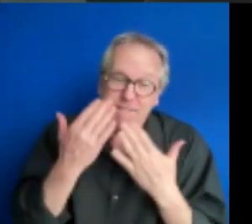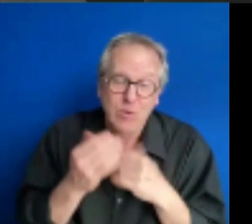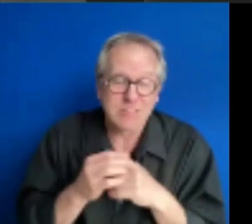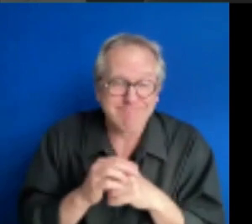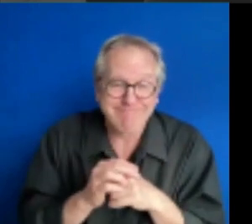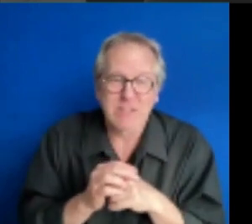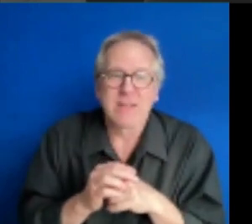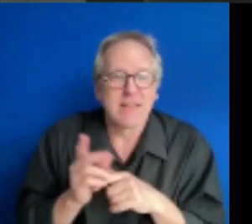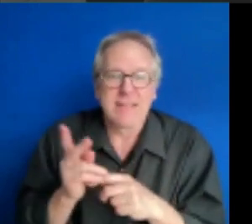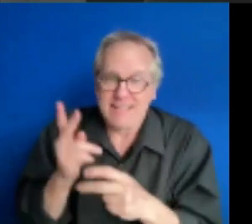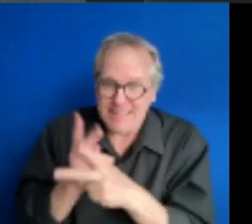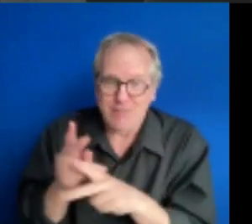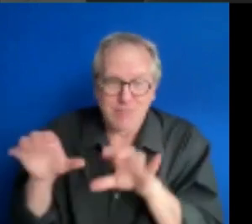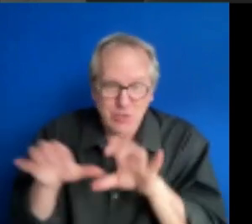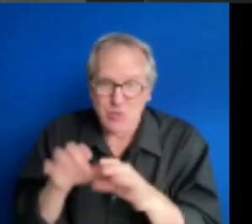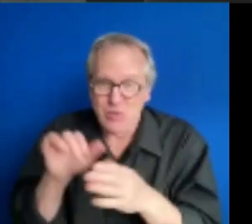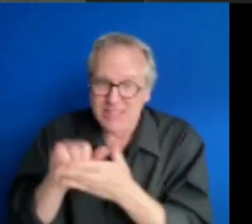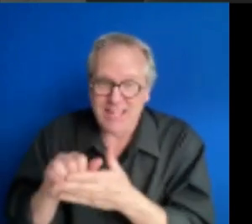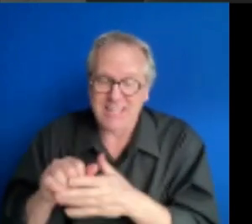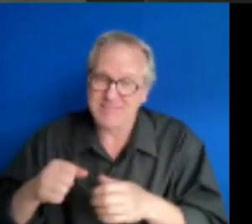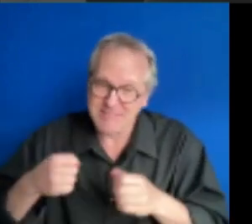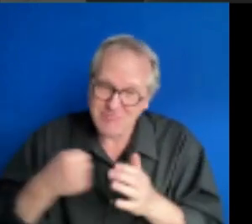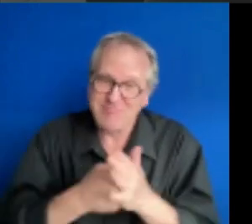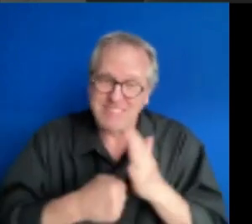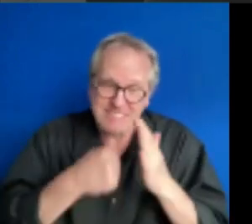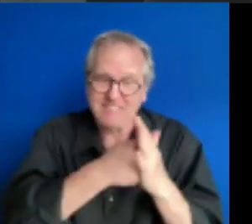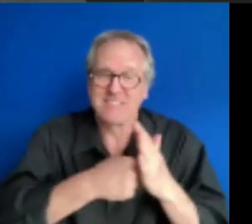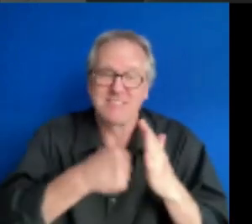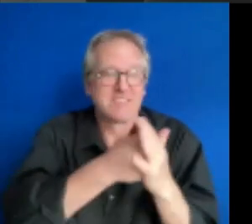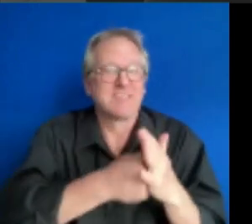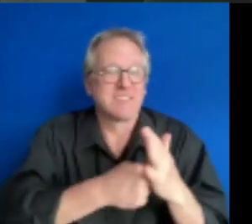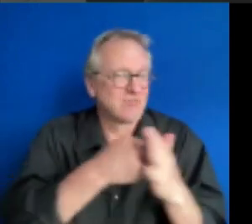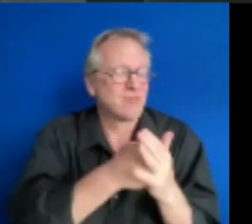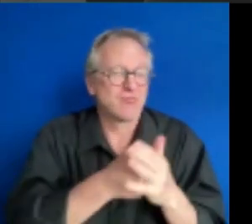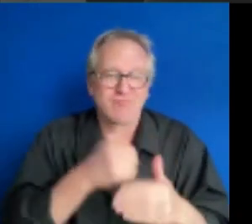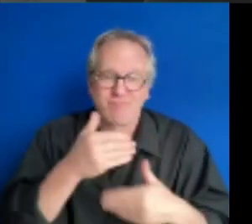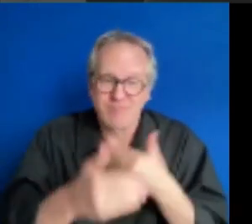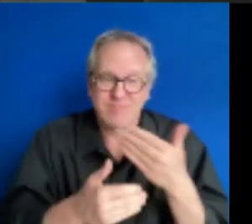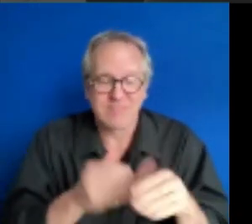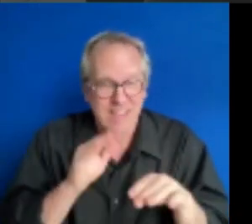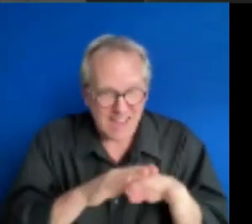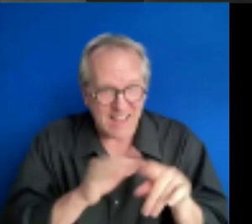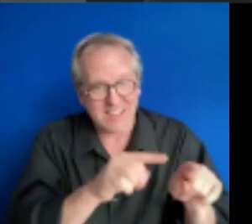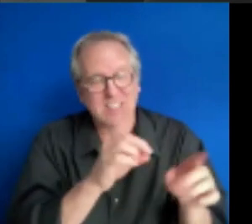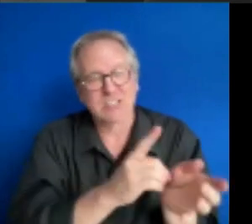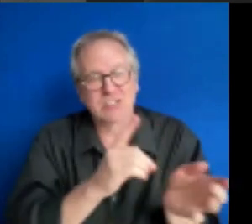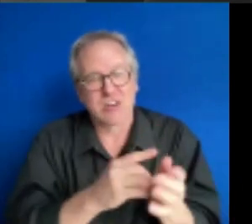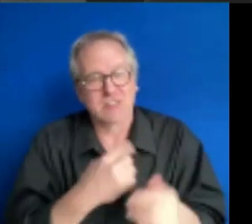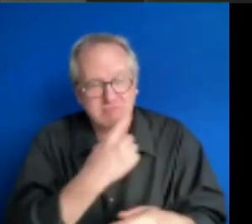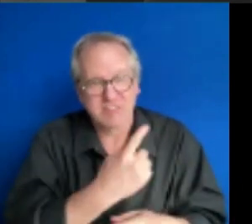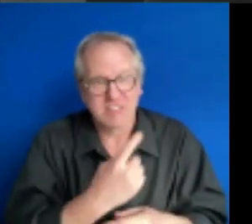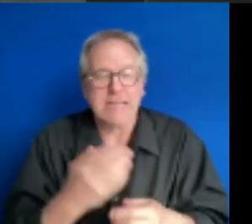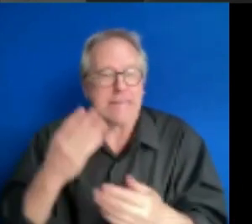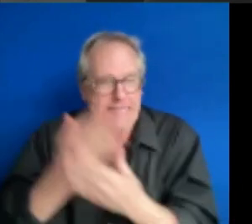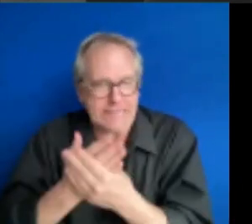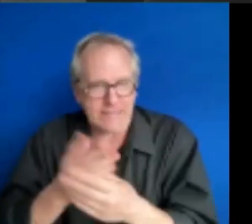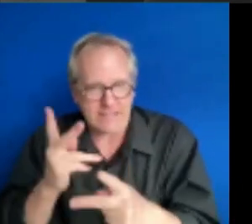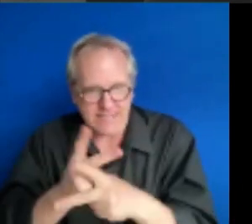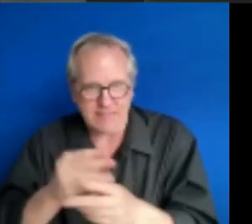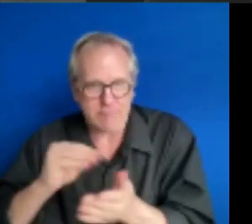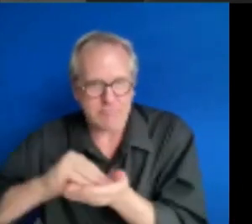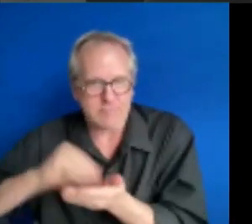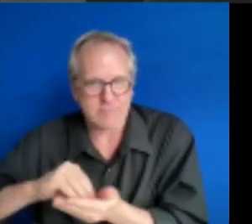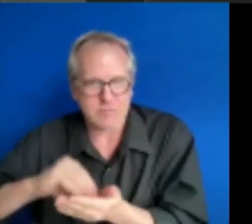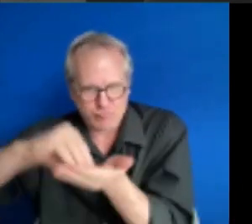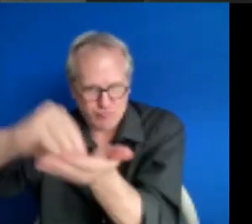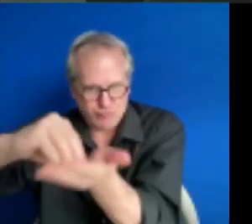keep being that driving force. You have to keep at the doctors, keep all kinds of records, keep